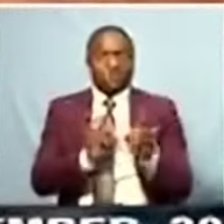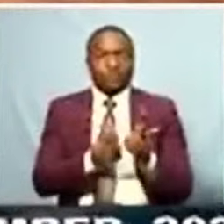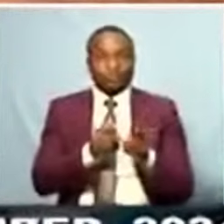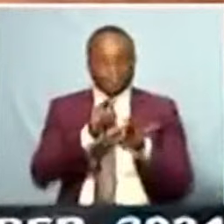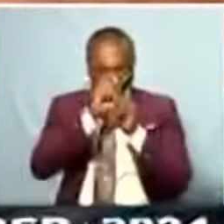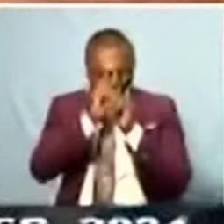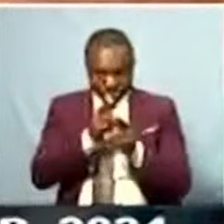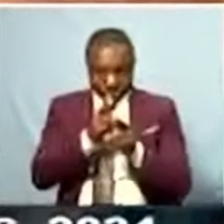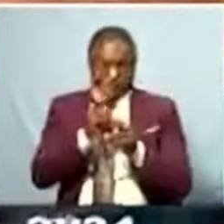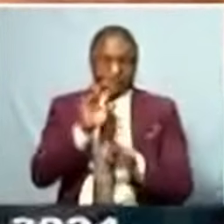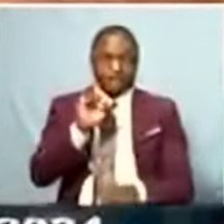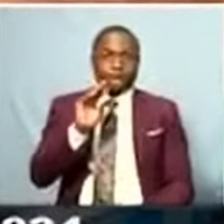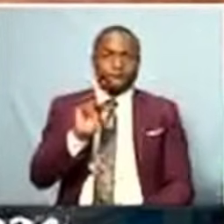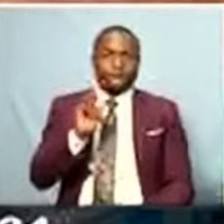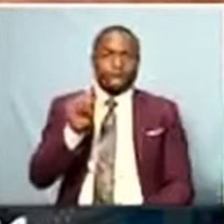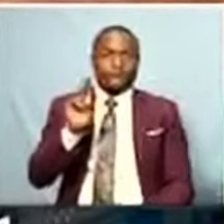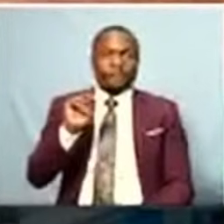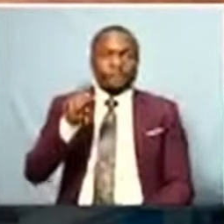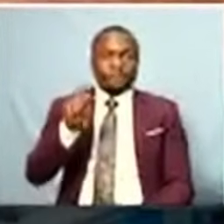Honorable Wamnyuma's question.